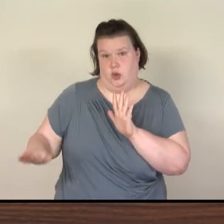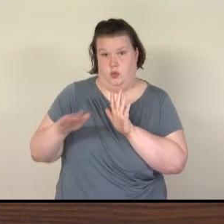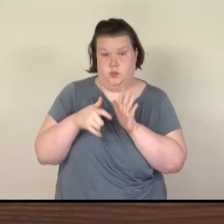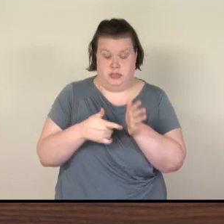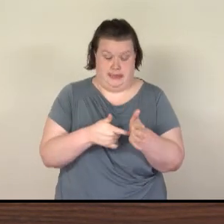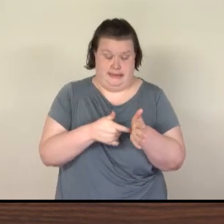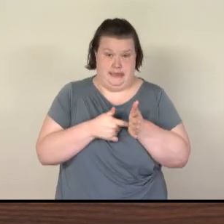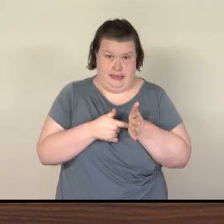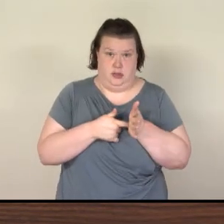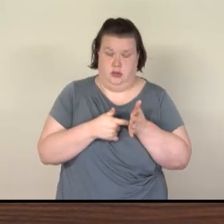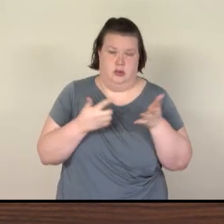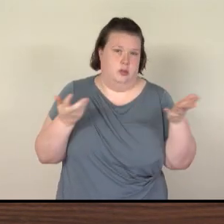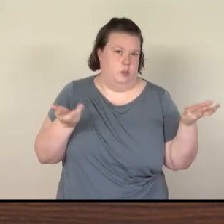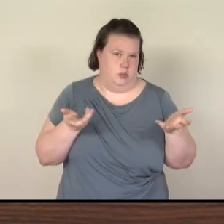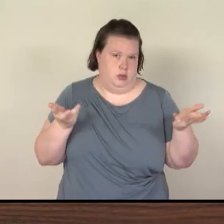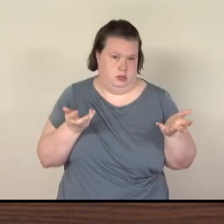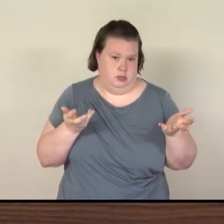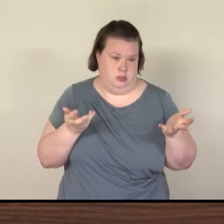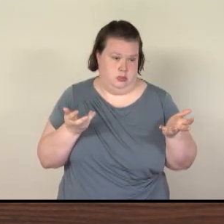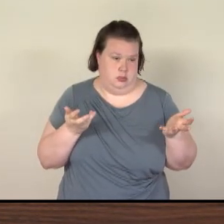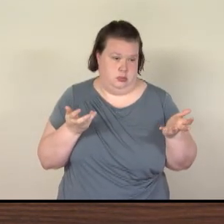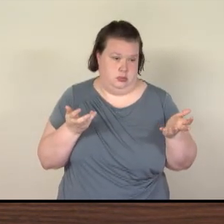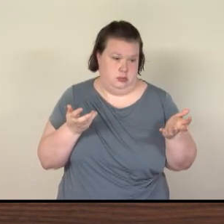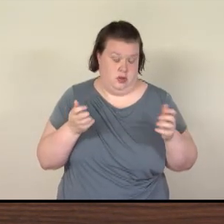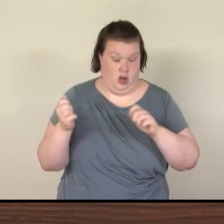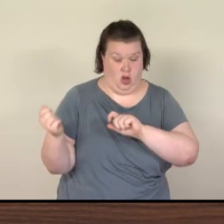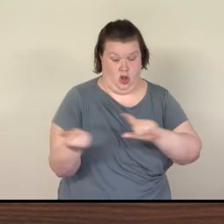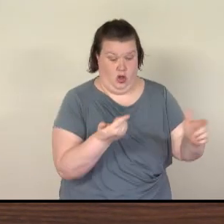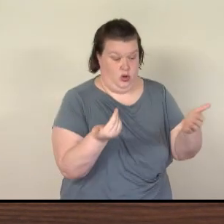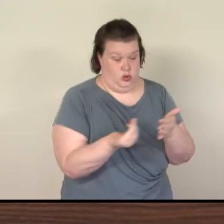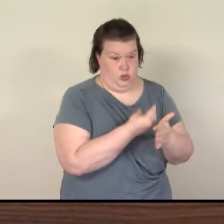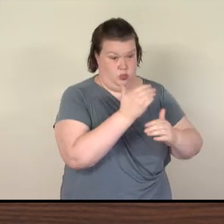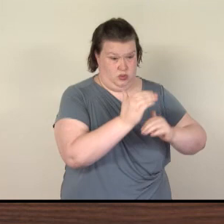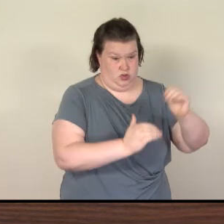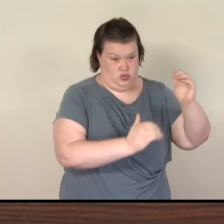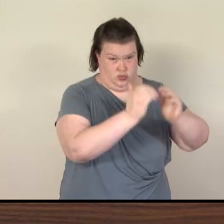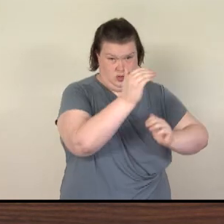required of all new construction similar to this, that they pour